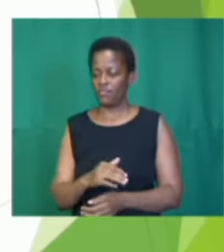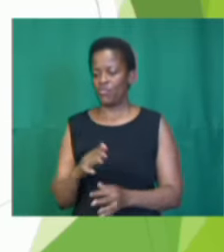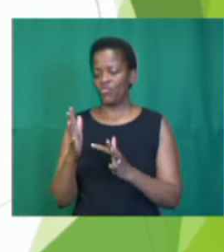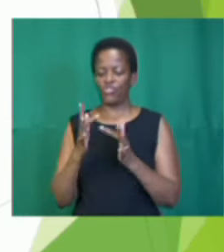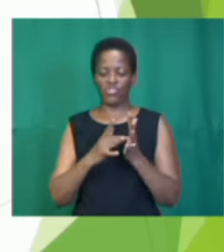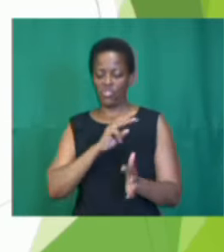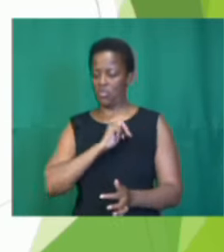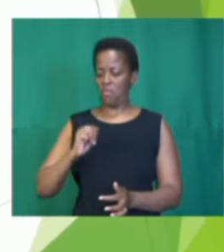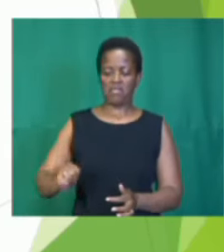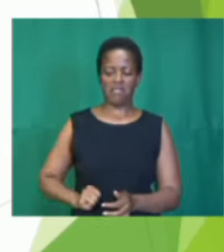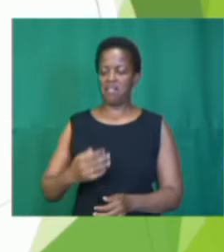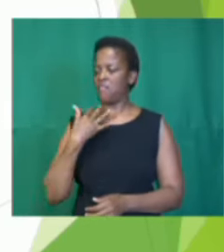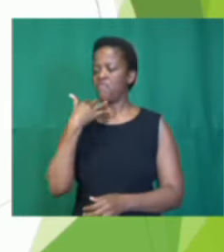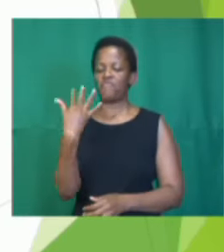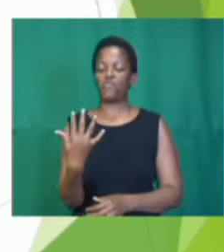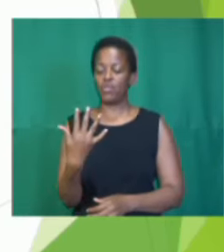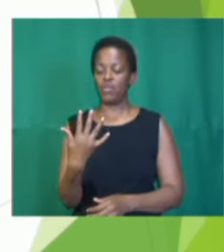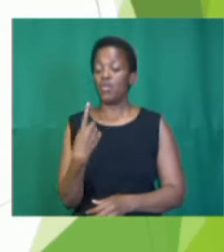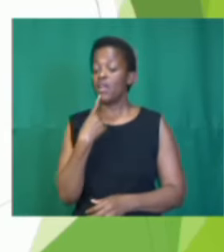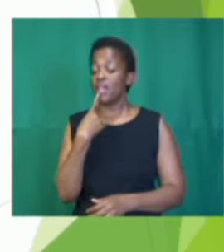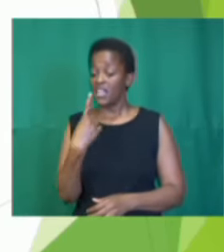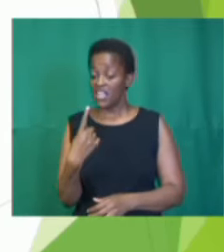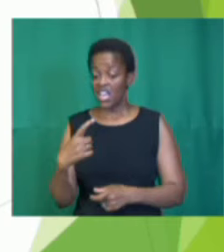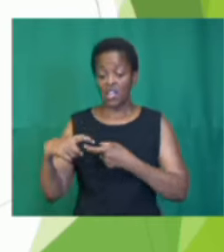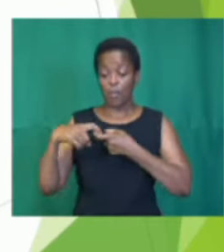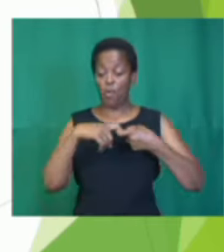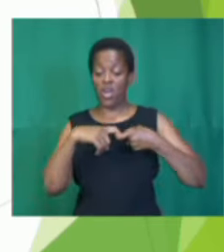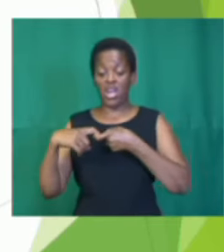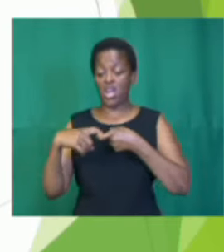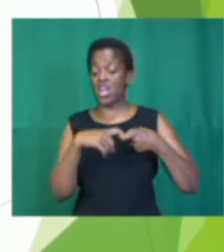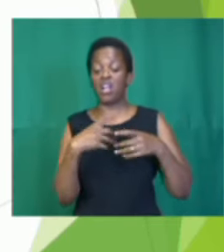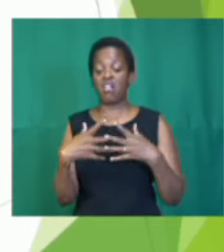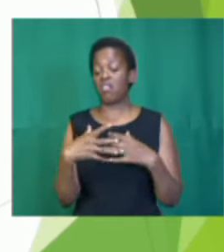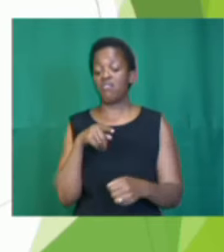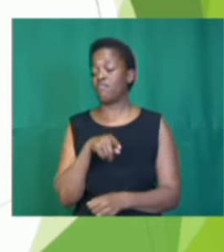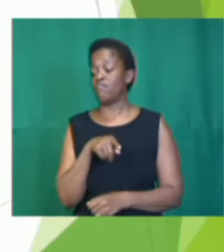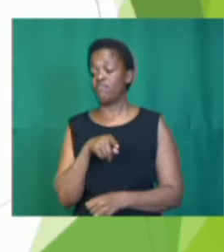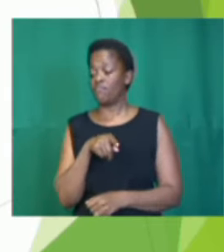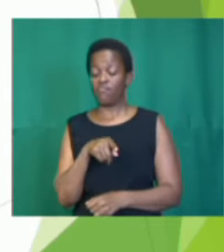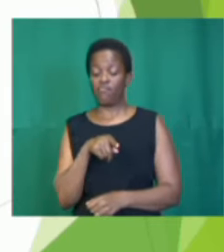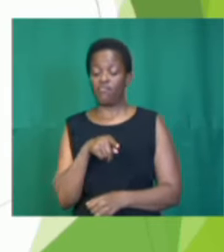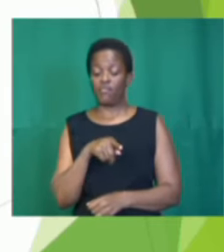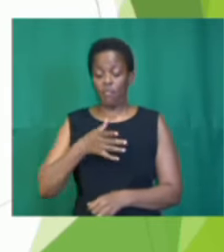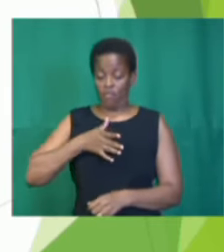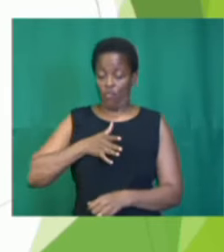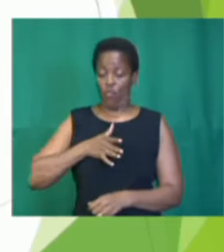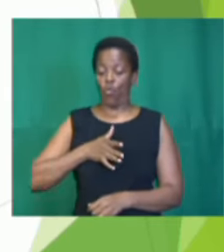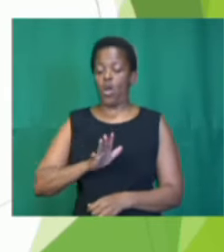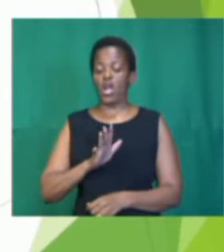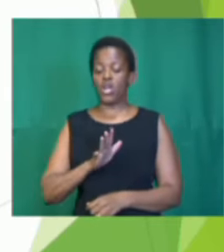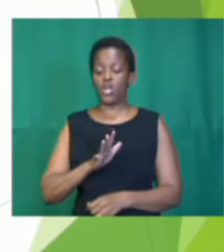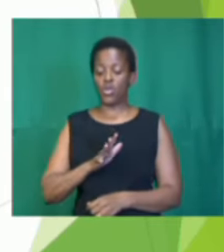it was political. We can also say that they were political. They wanted to maintain